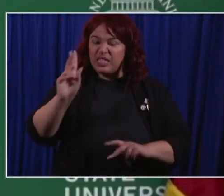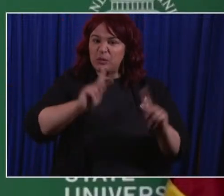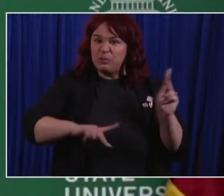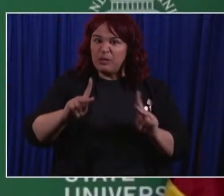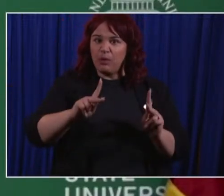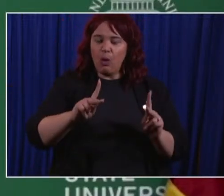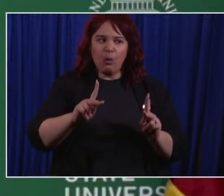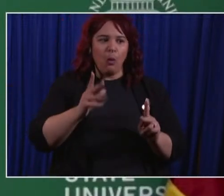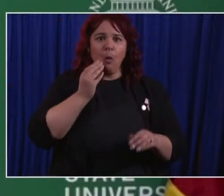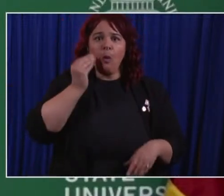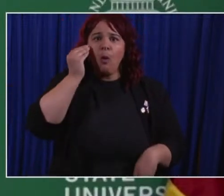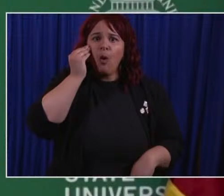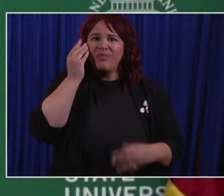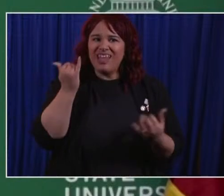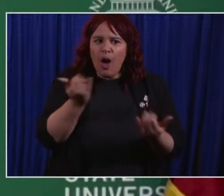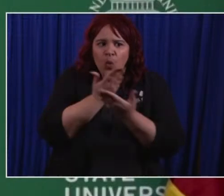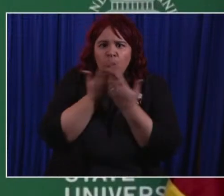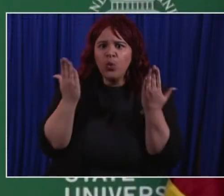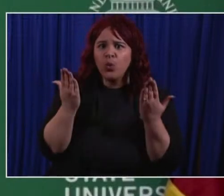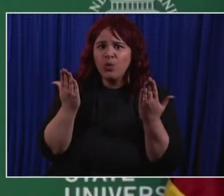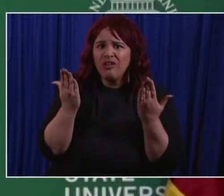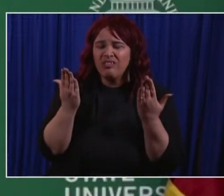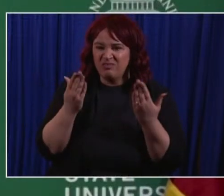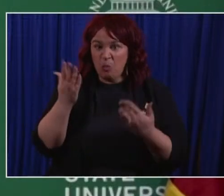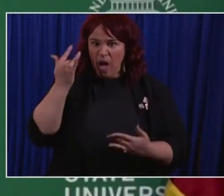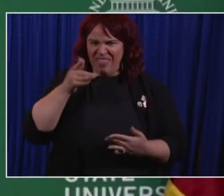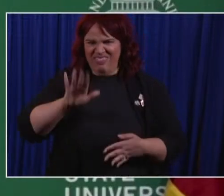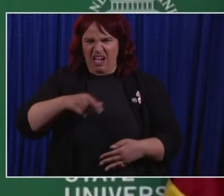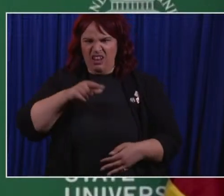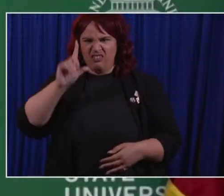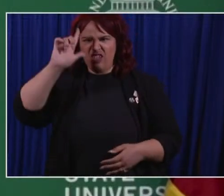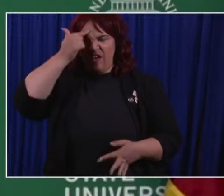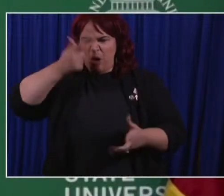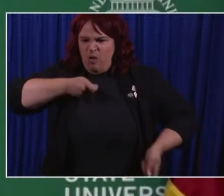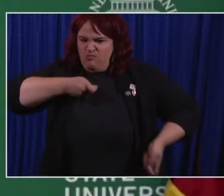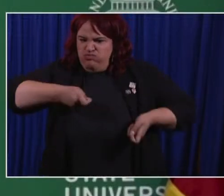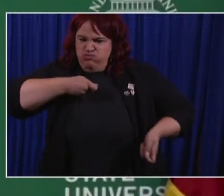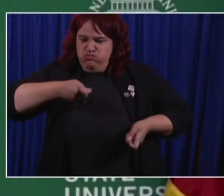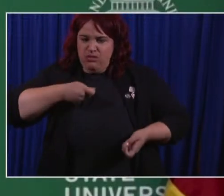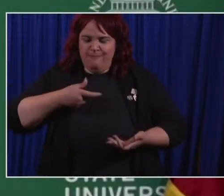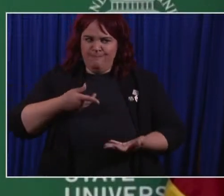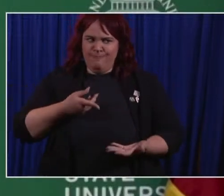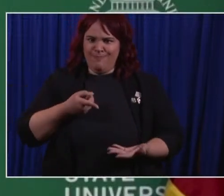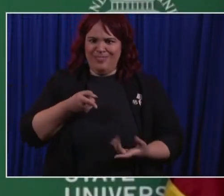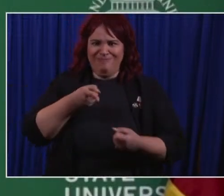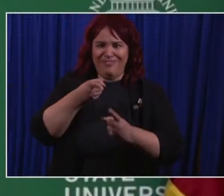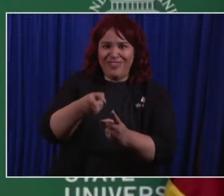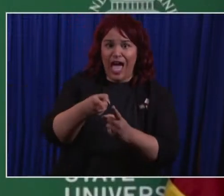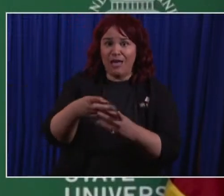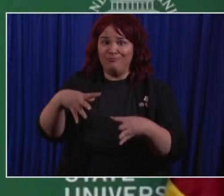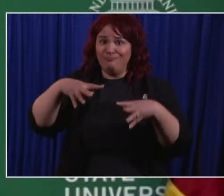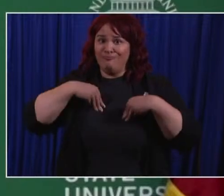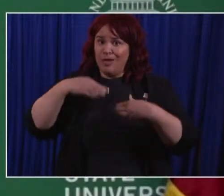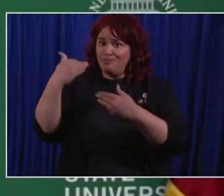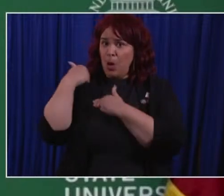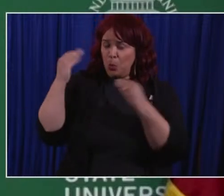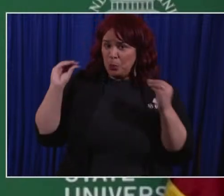there's something that they have not responded or have any comments about it. What do you take on that, Lieutenant